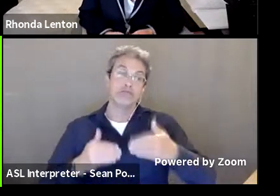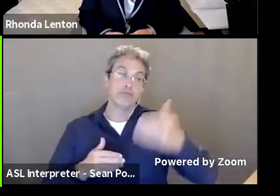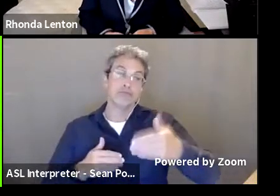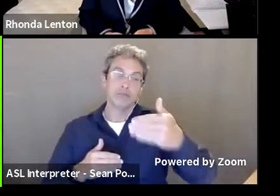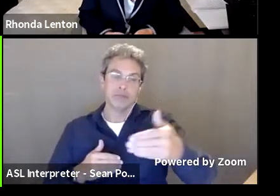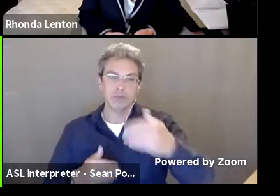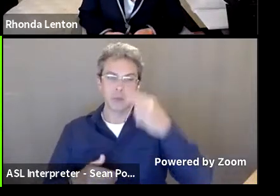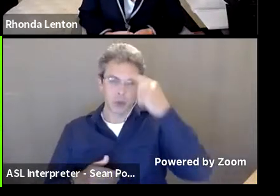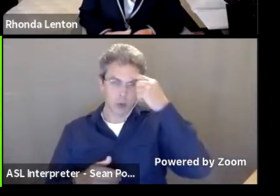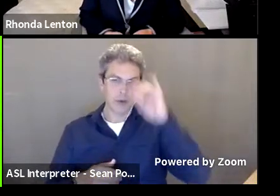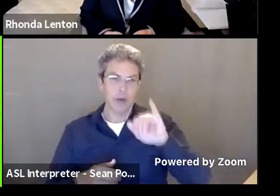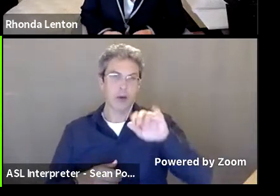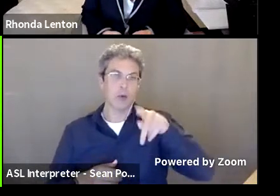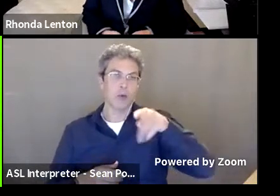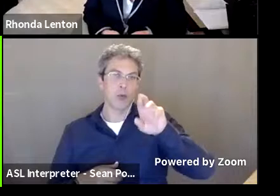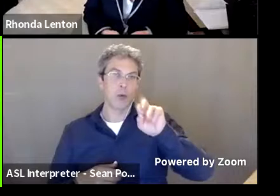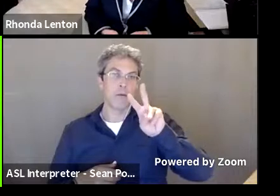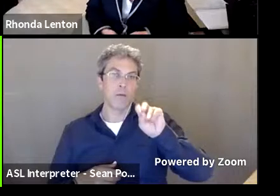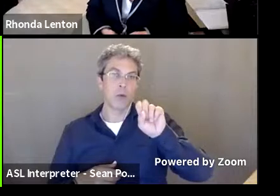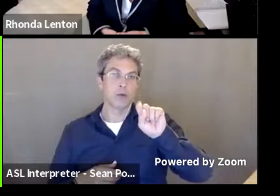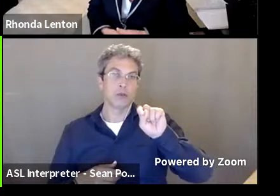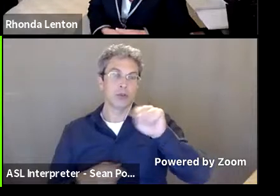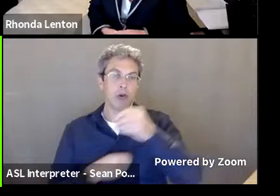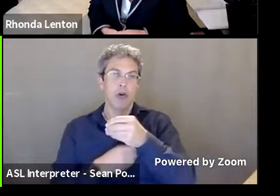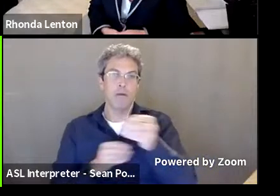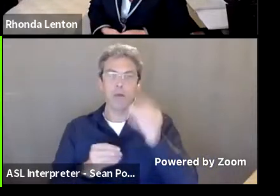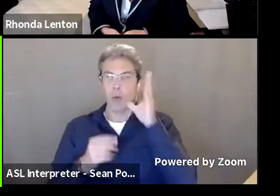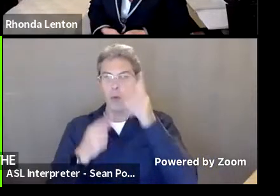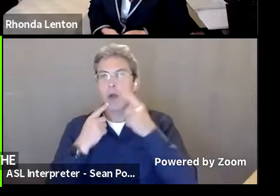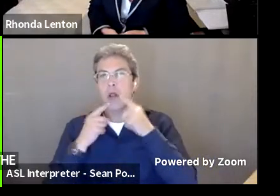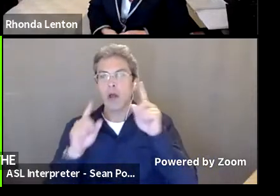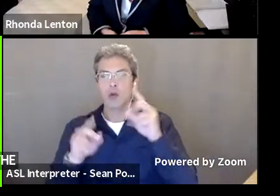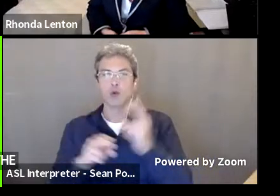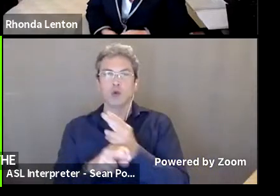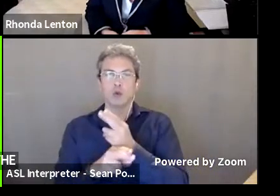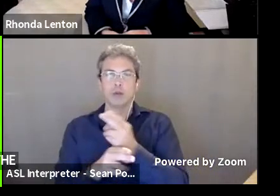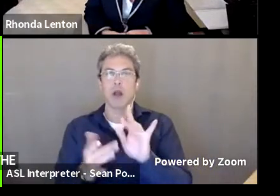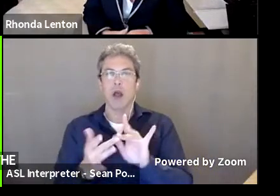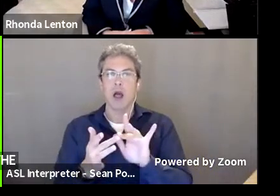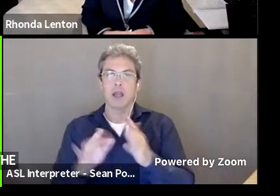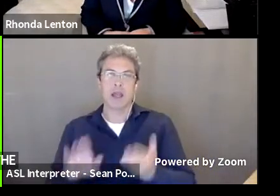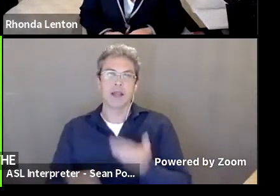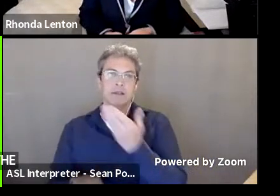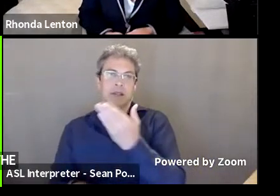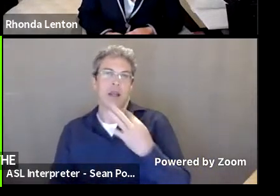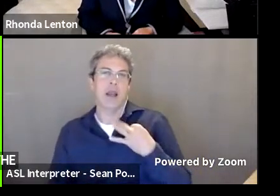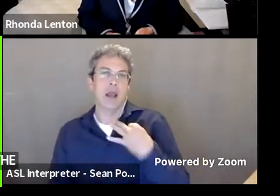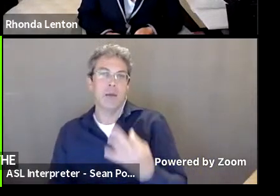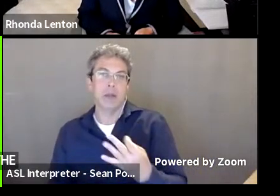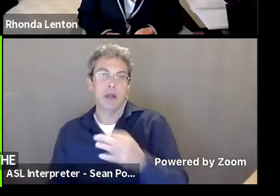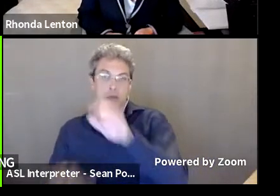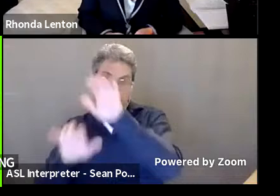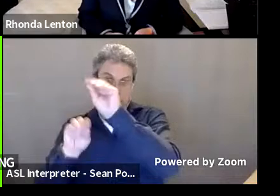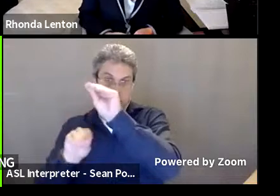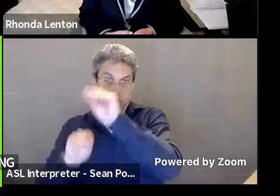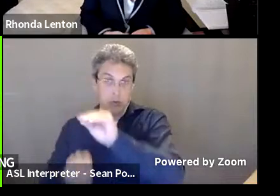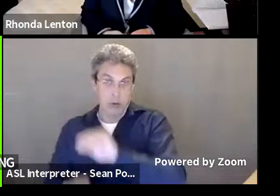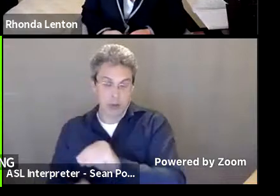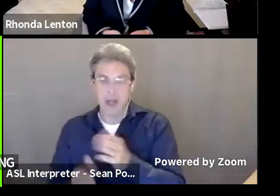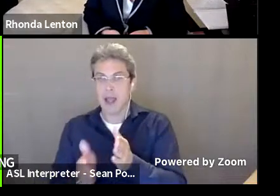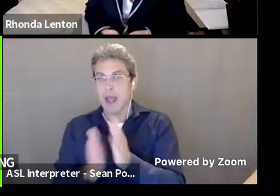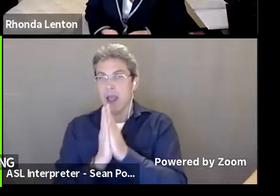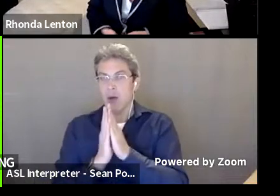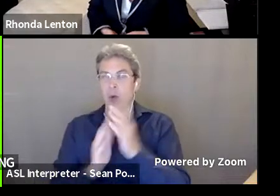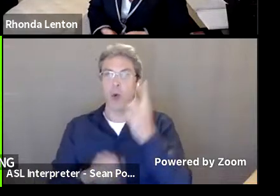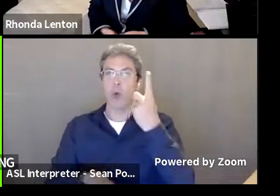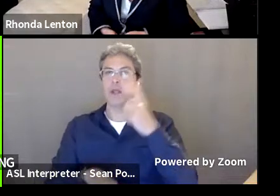Provost will soon be making an announcement on an online submission framework that faculty members or researchers can use to request